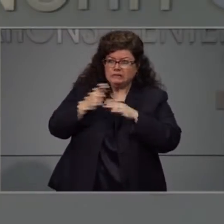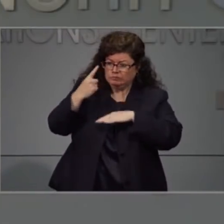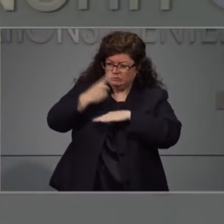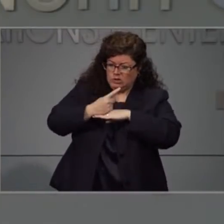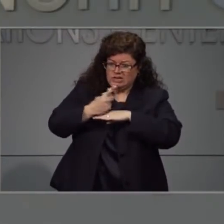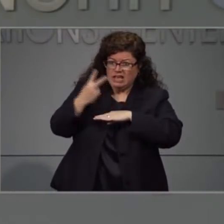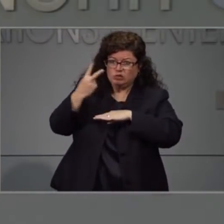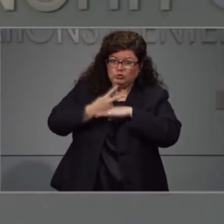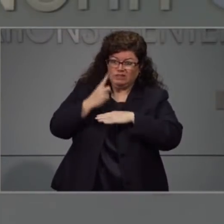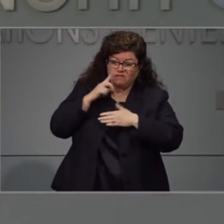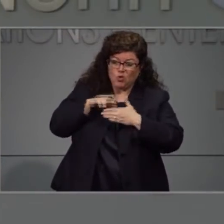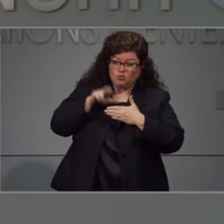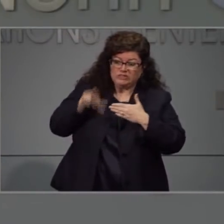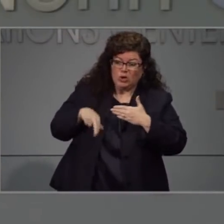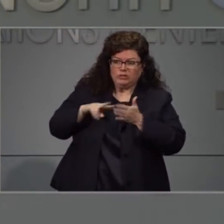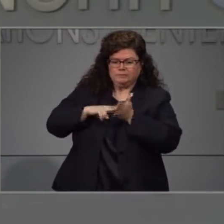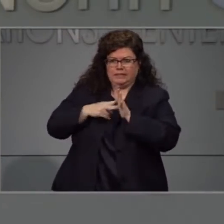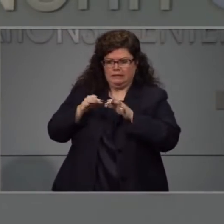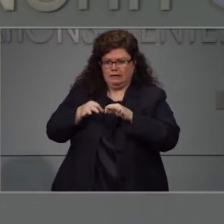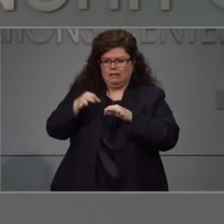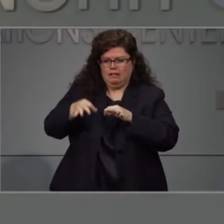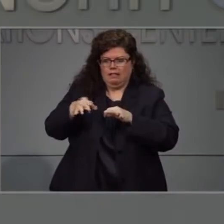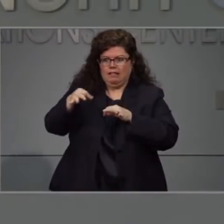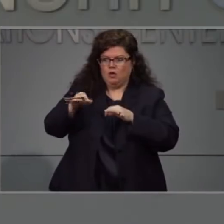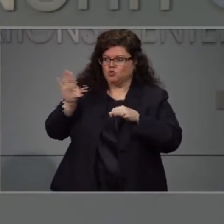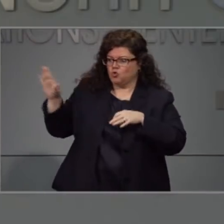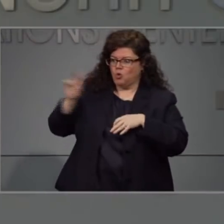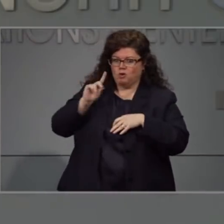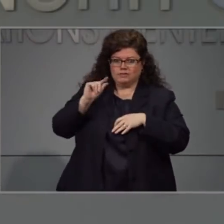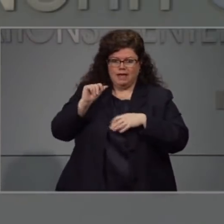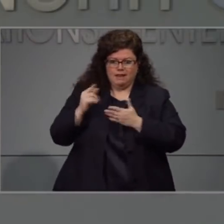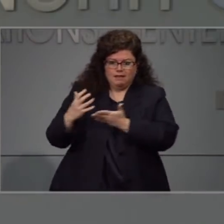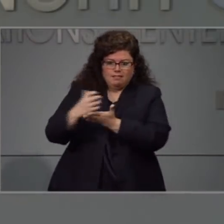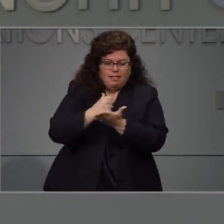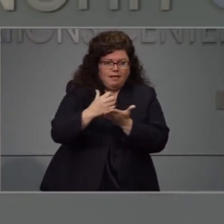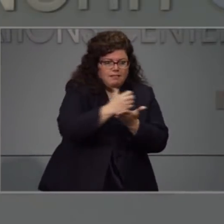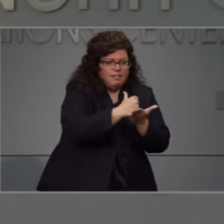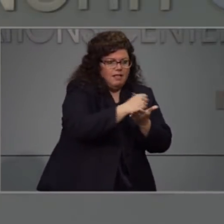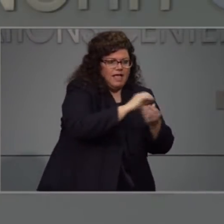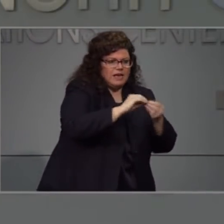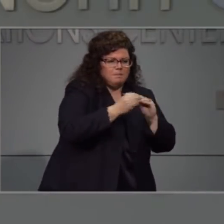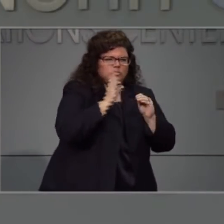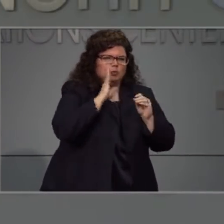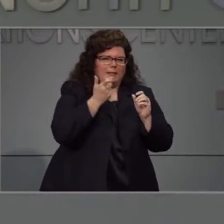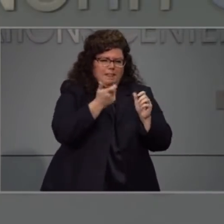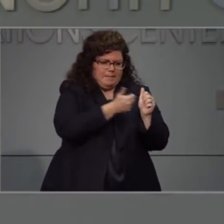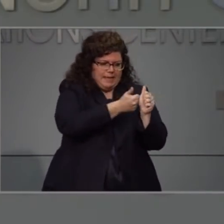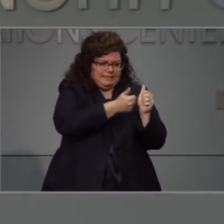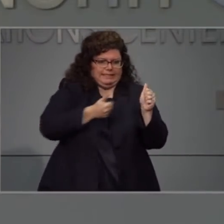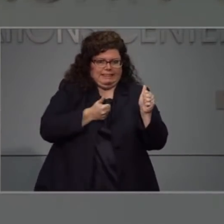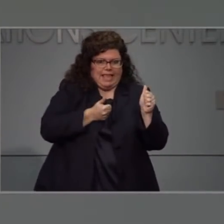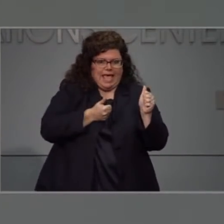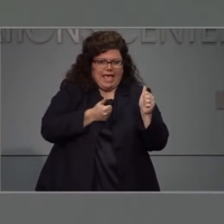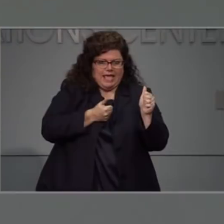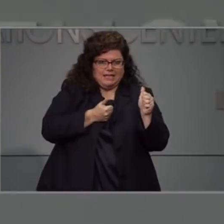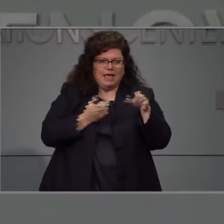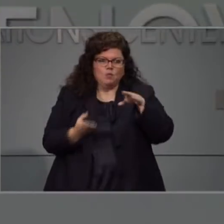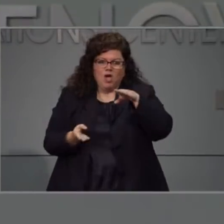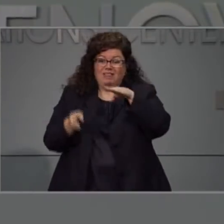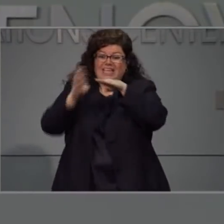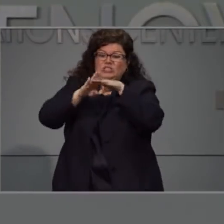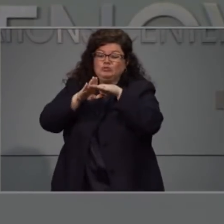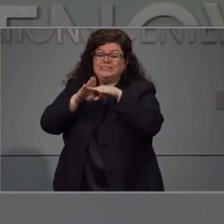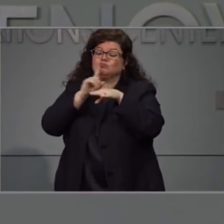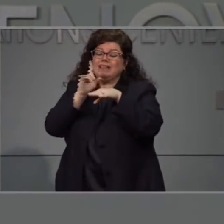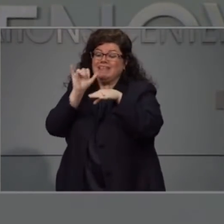of delay in seeing the data from infections that occurred during that time? Great, thanks for that question. I'll jump in here. It's